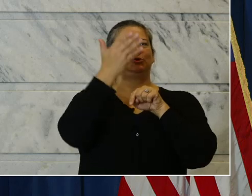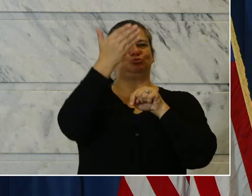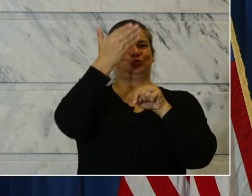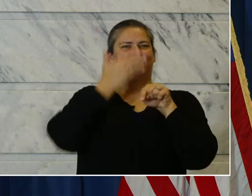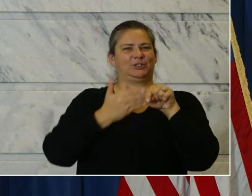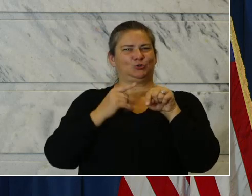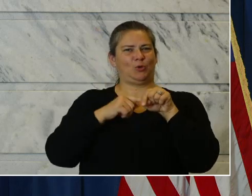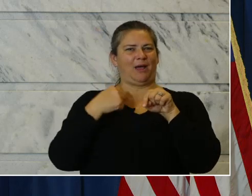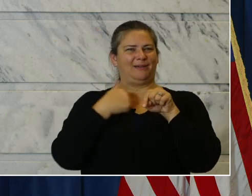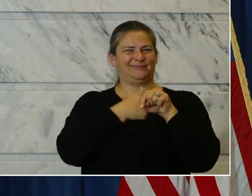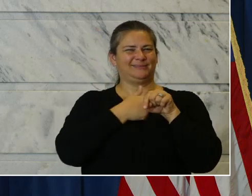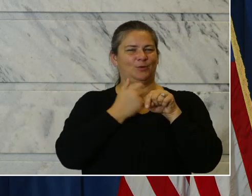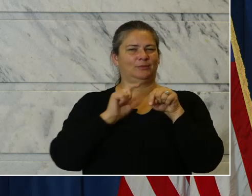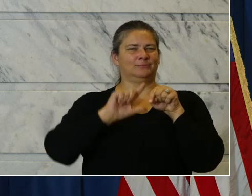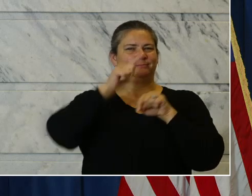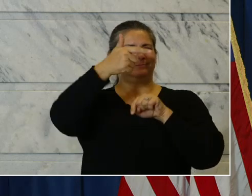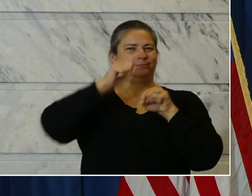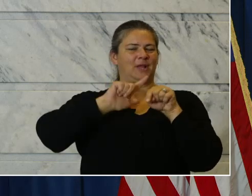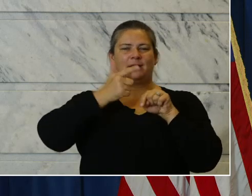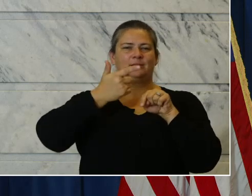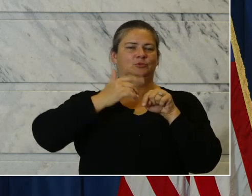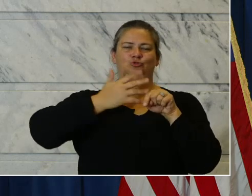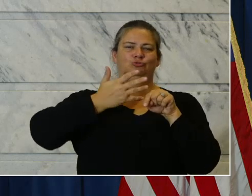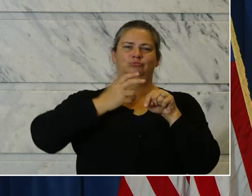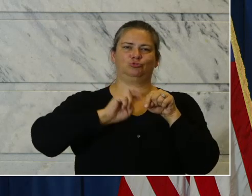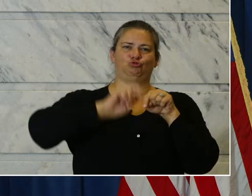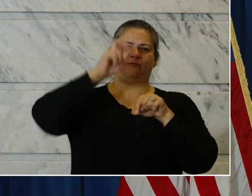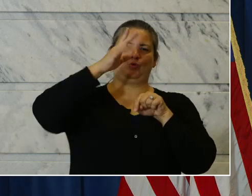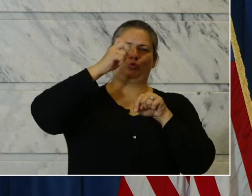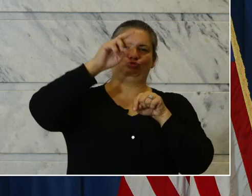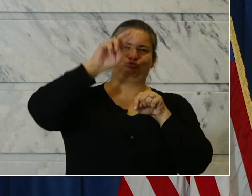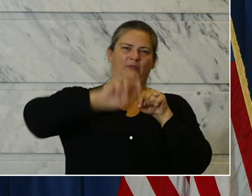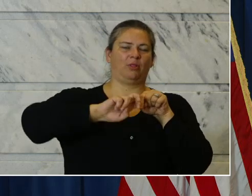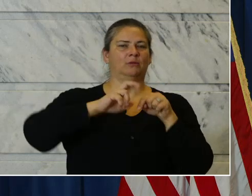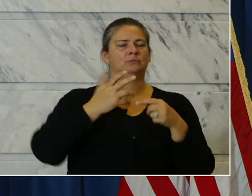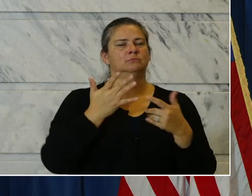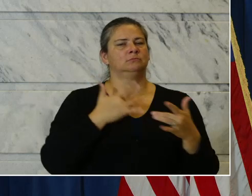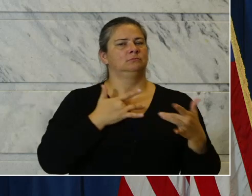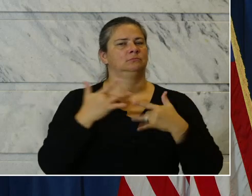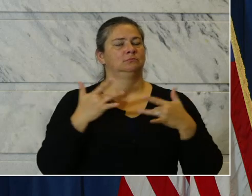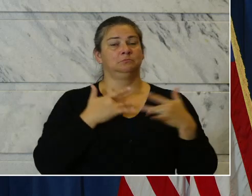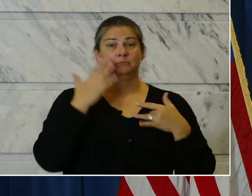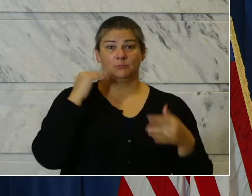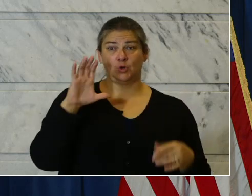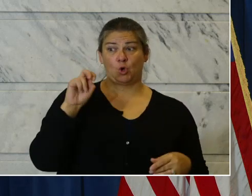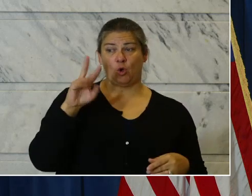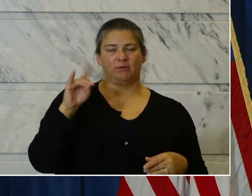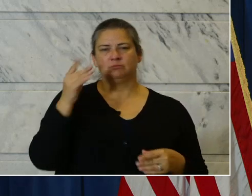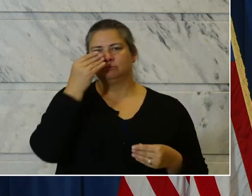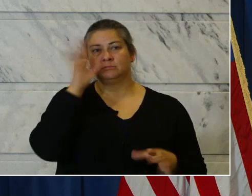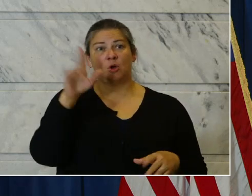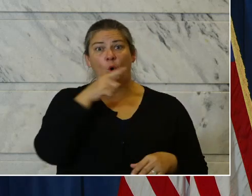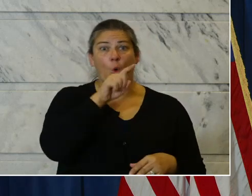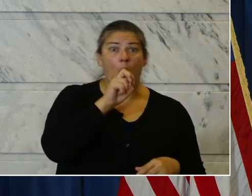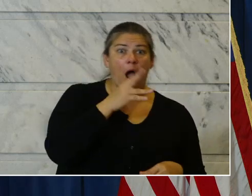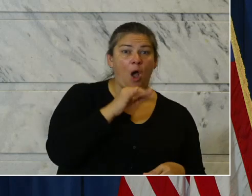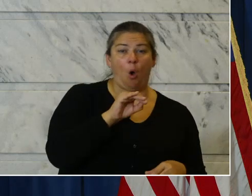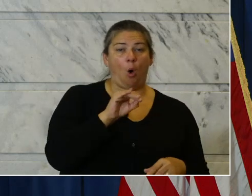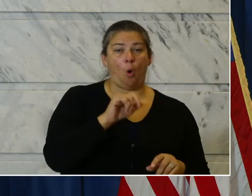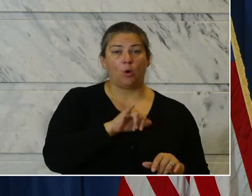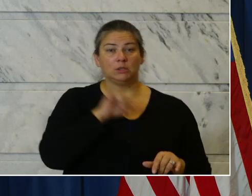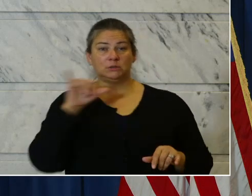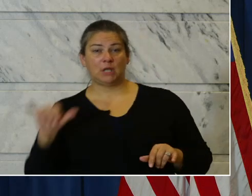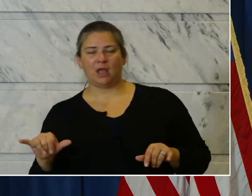our side of the river. But it is of great concern because COVID doesn't care about state lines or about that